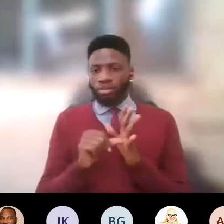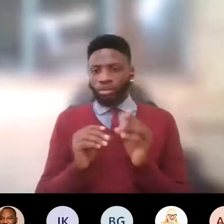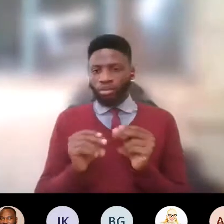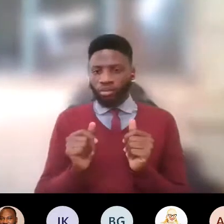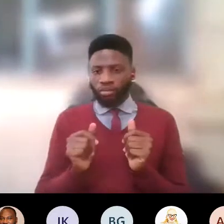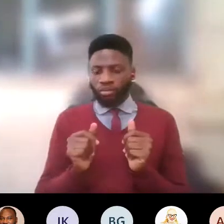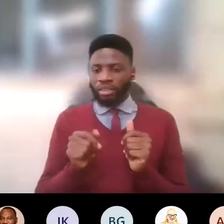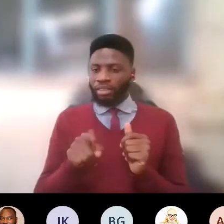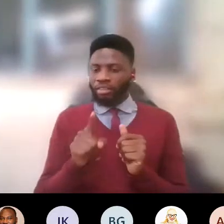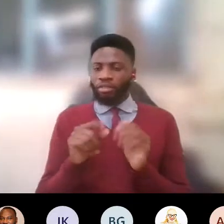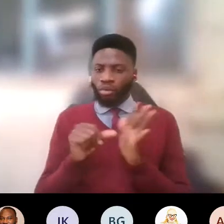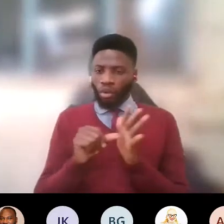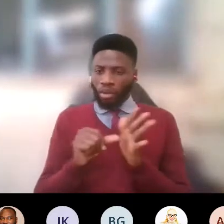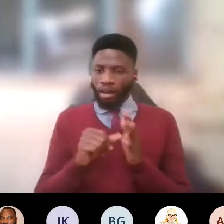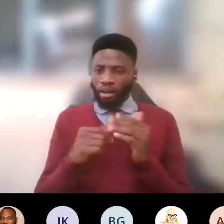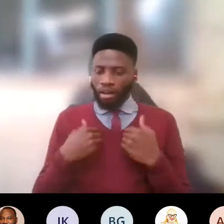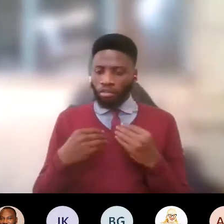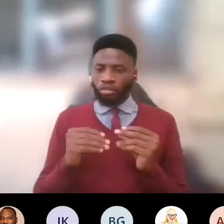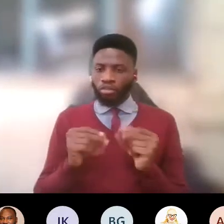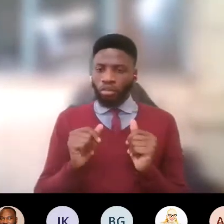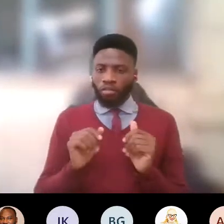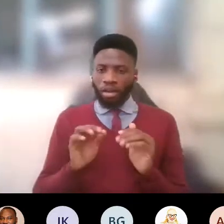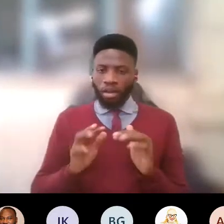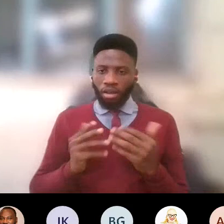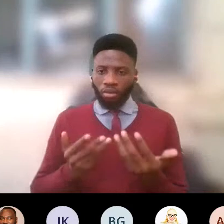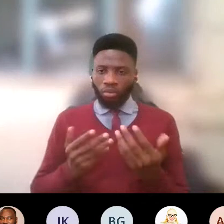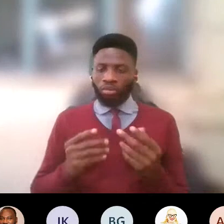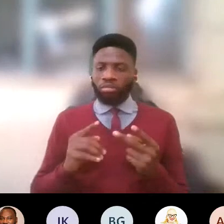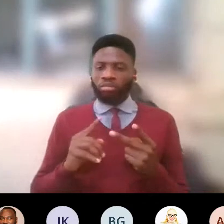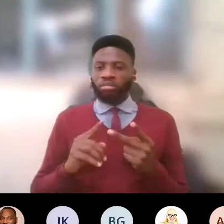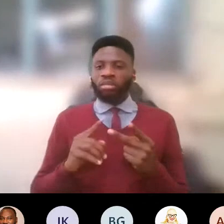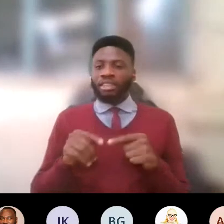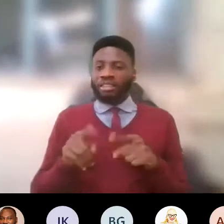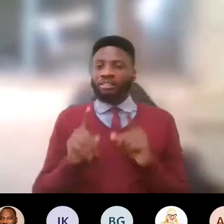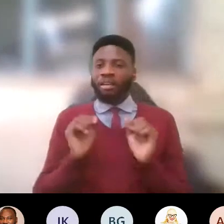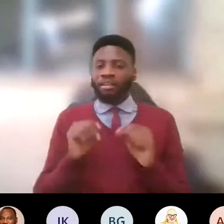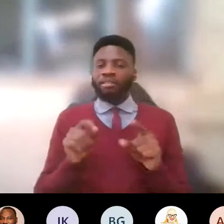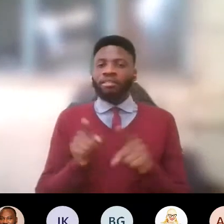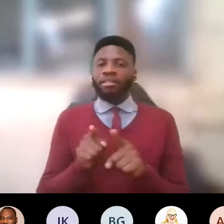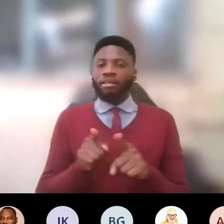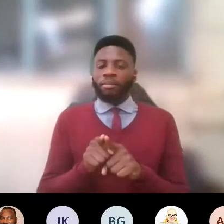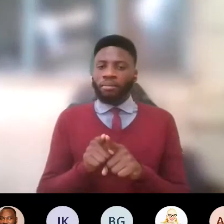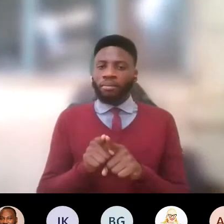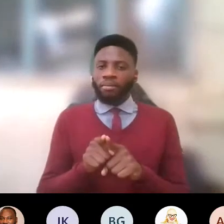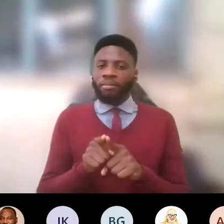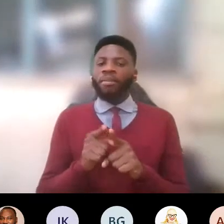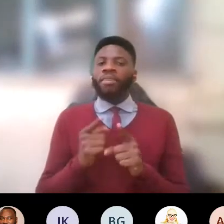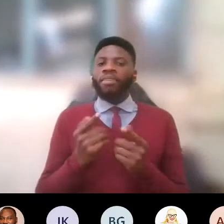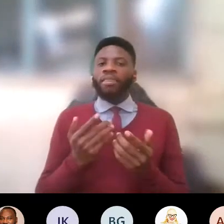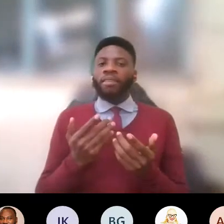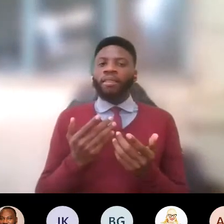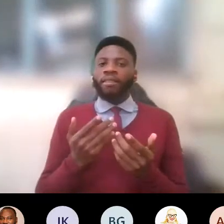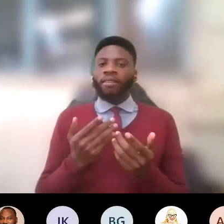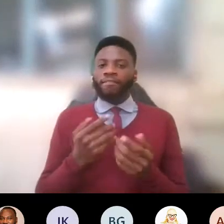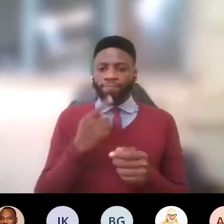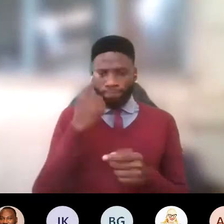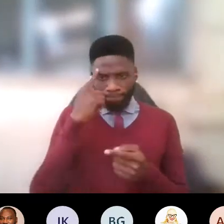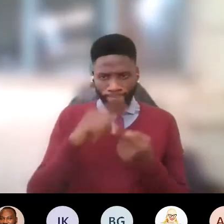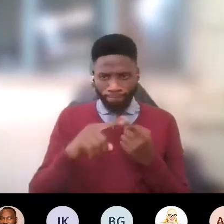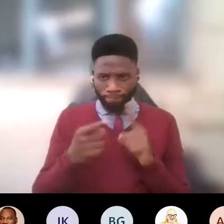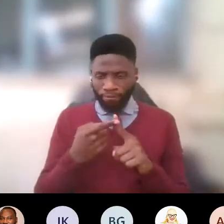talent, of background, of thought, of gender. David's talked about culture. It means better products, it means better services, it means